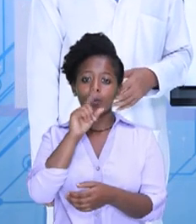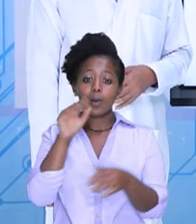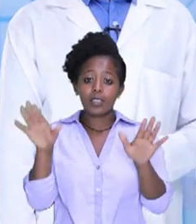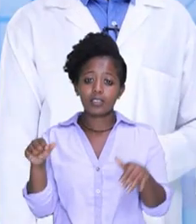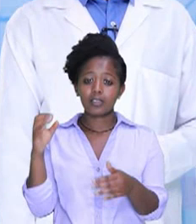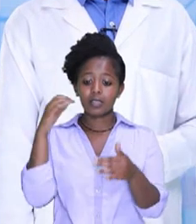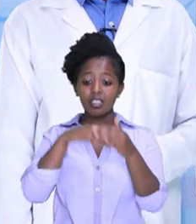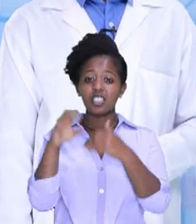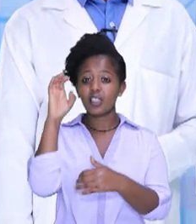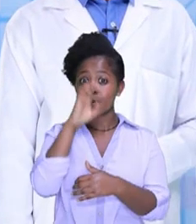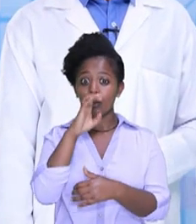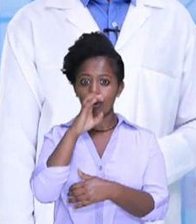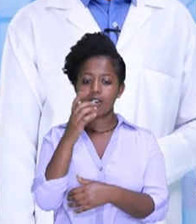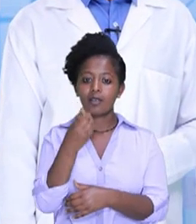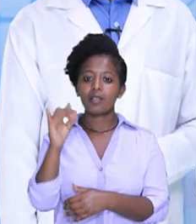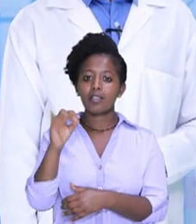is flamingo.